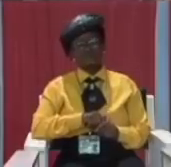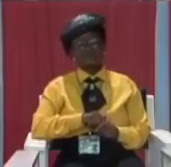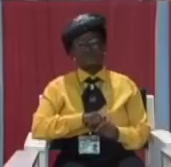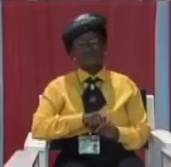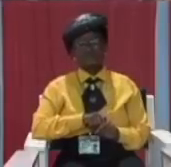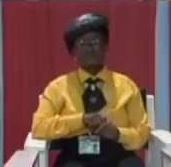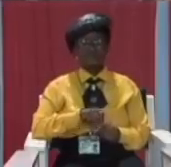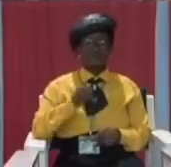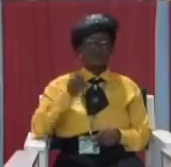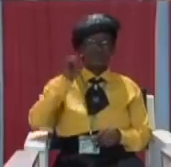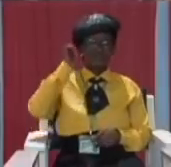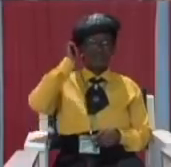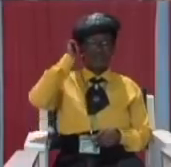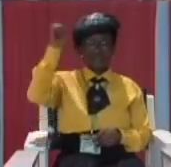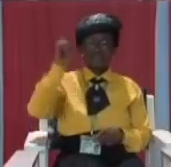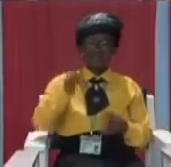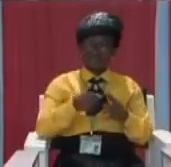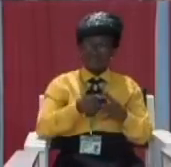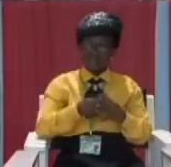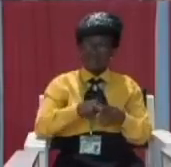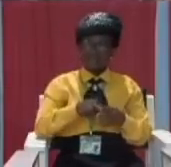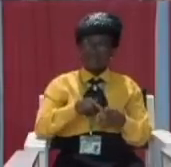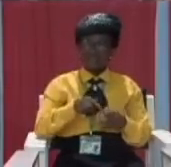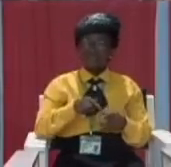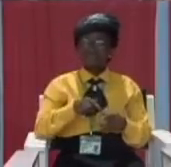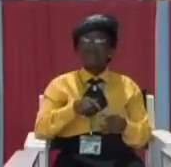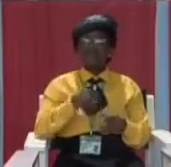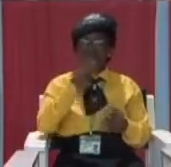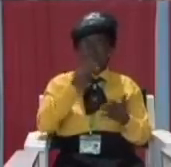He started as nothing.